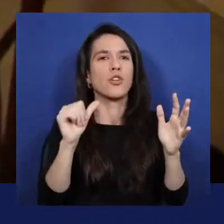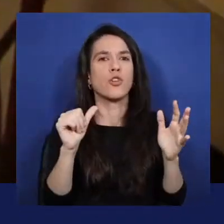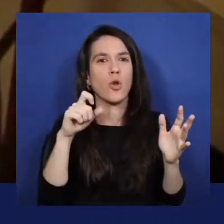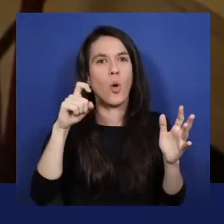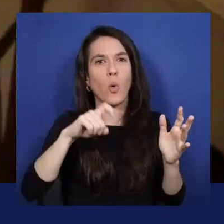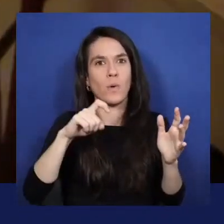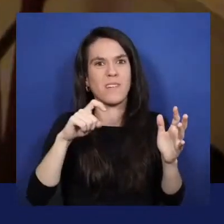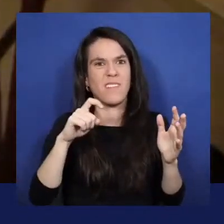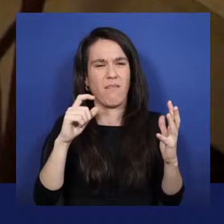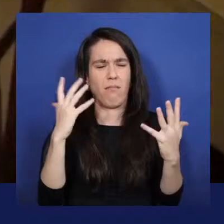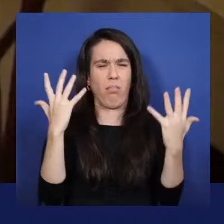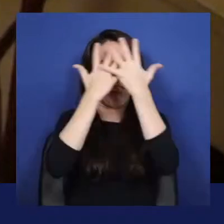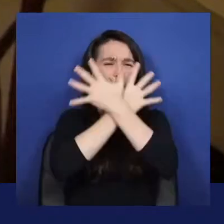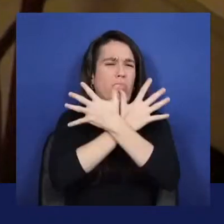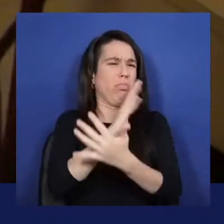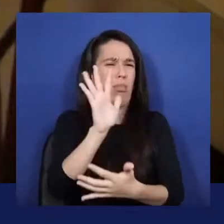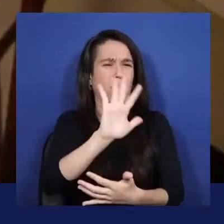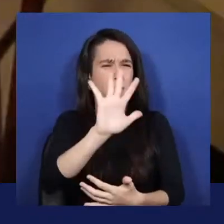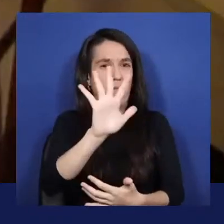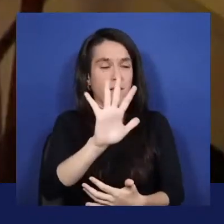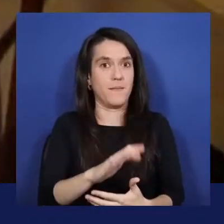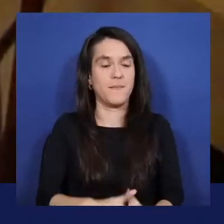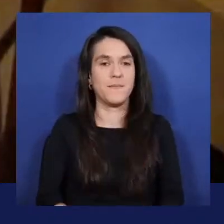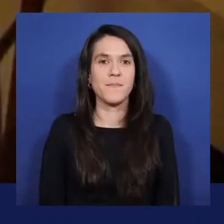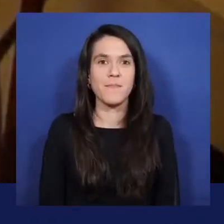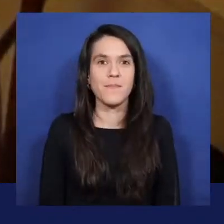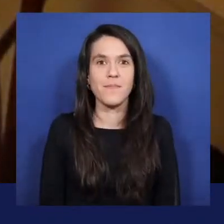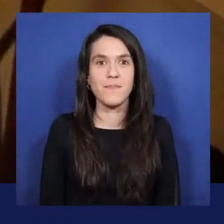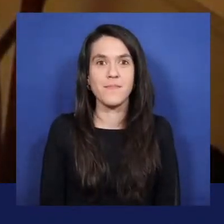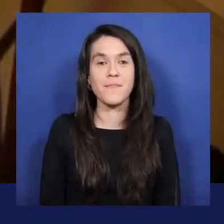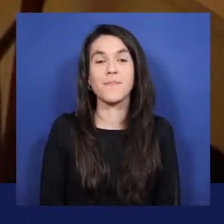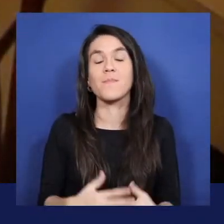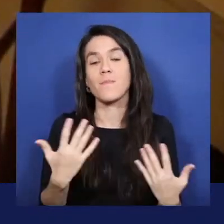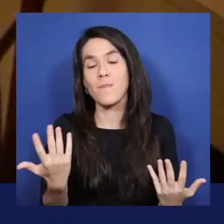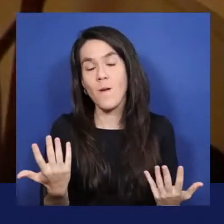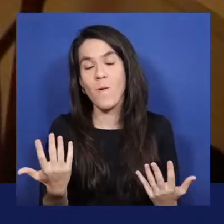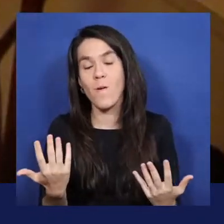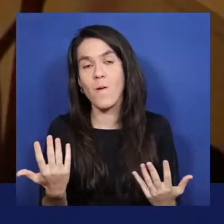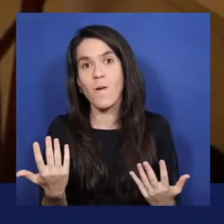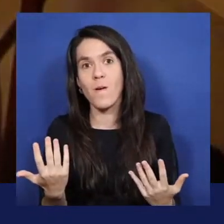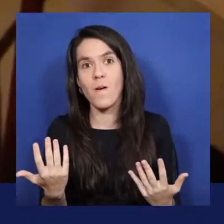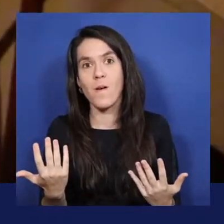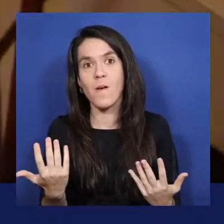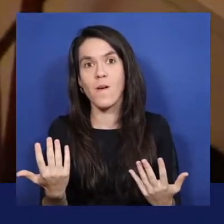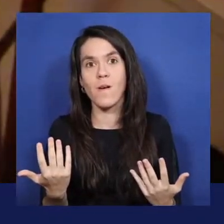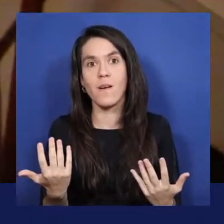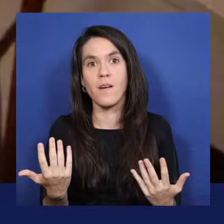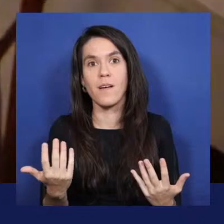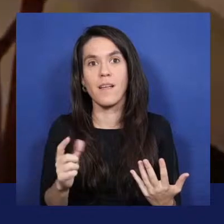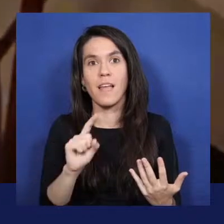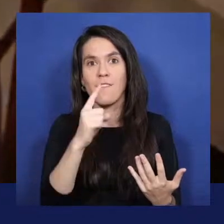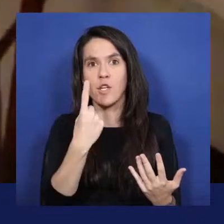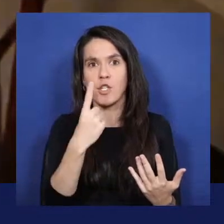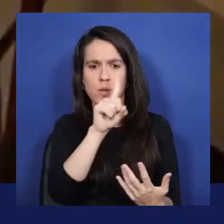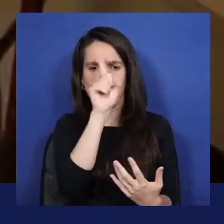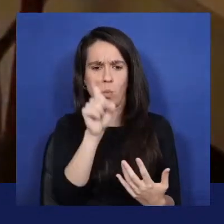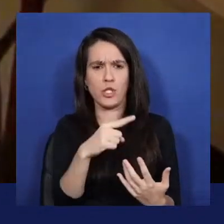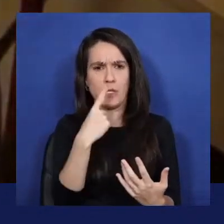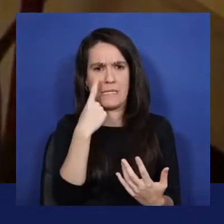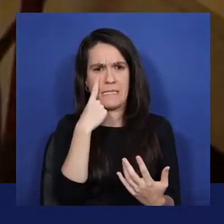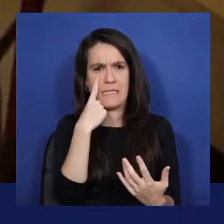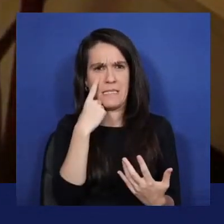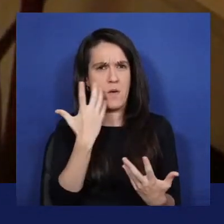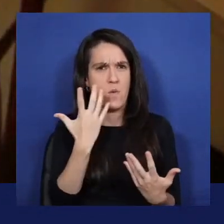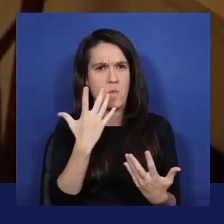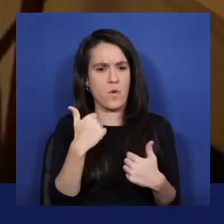actually. So I think first define your question and look at what kind of data you have, and